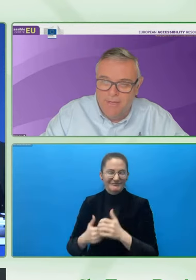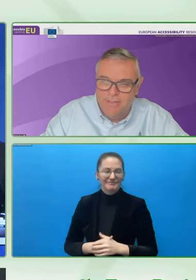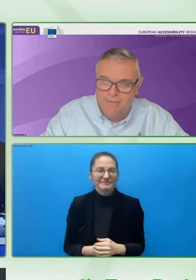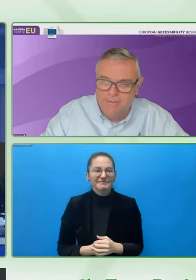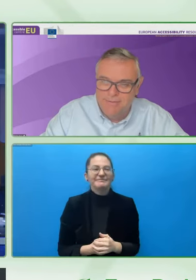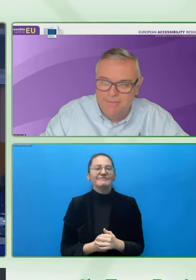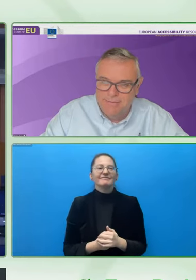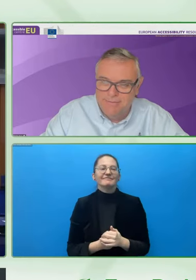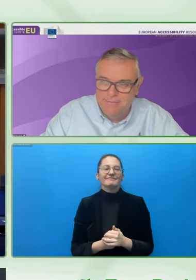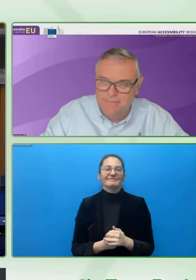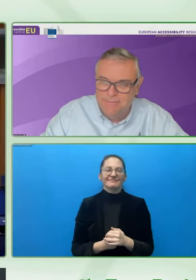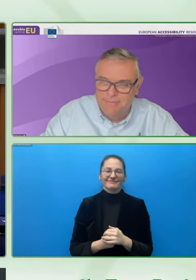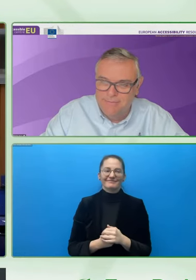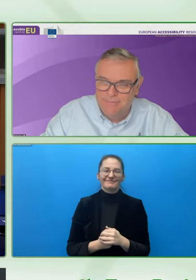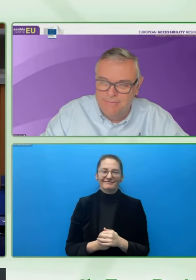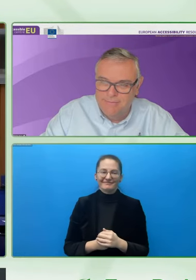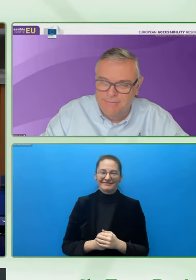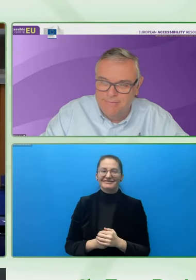Muchísimas gracias.